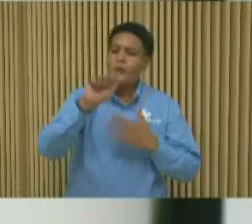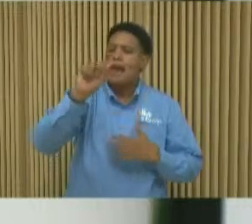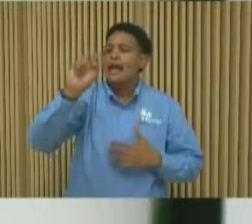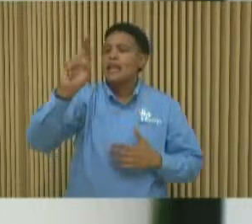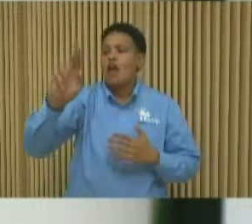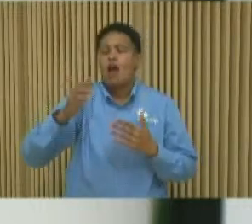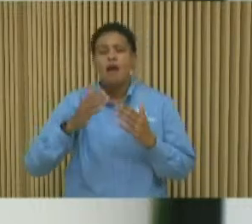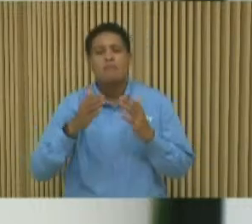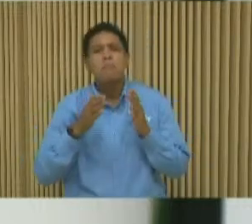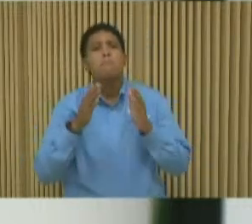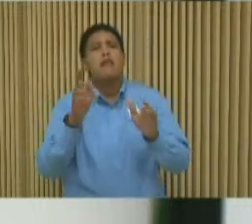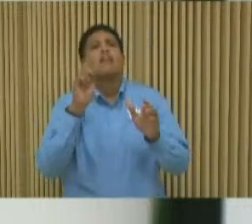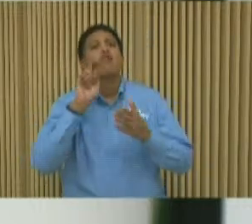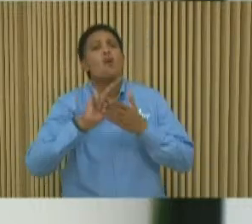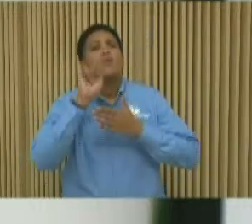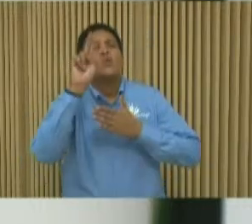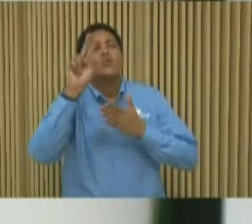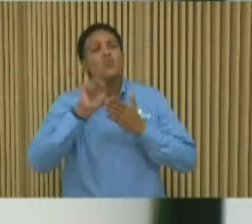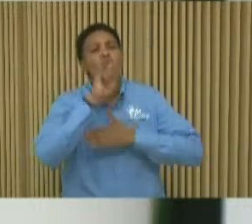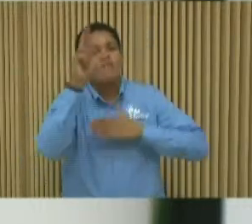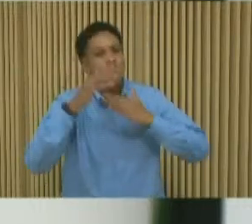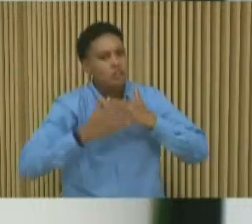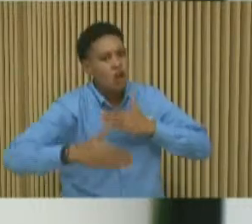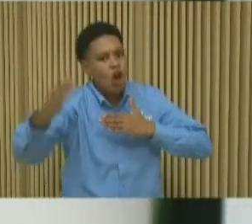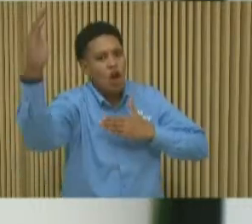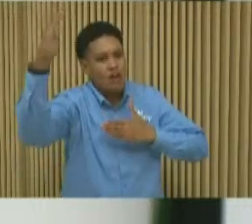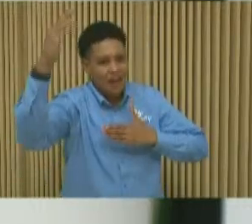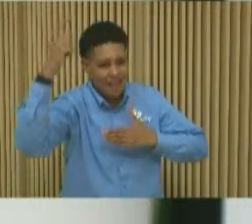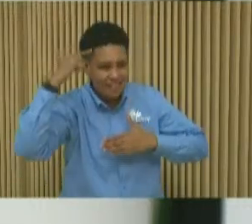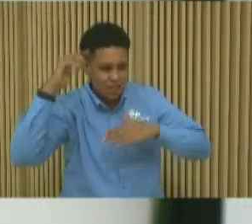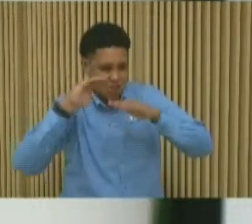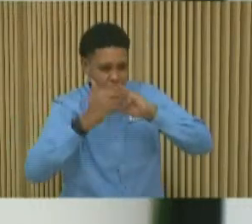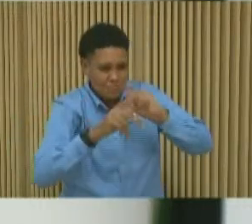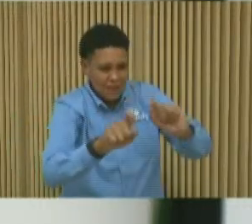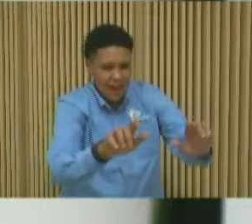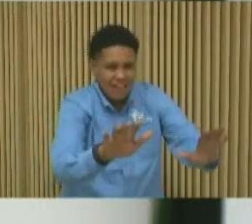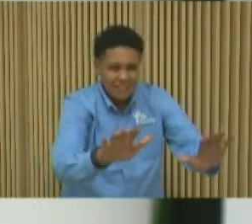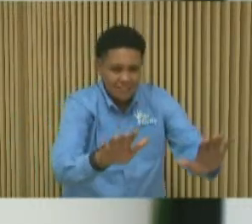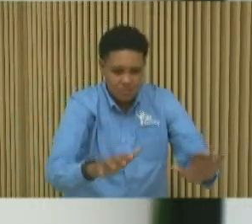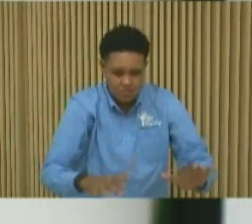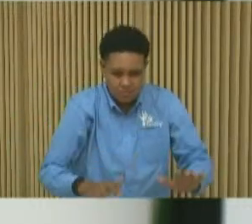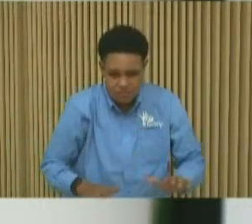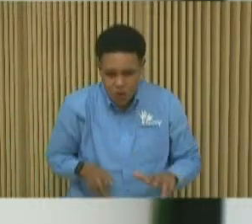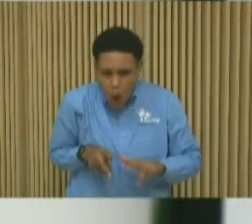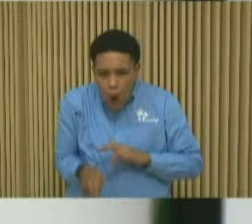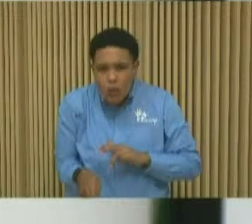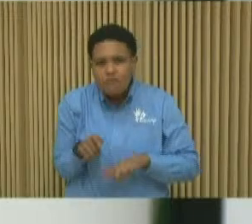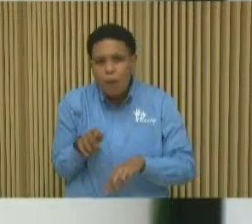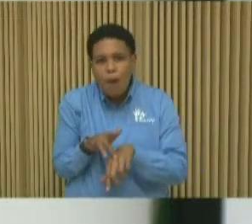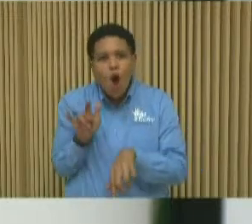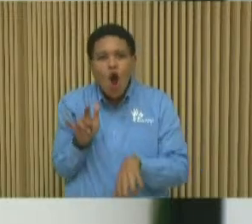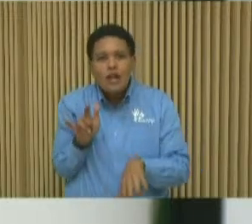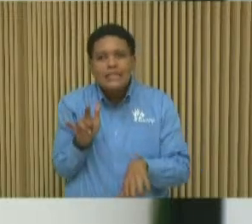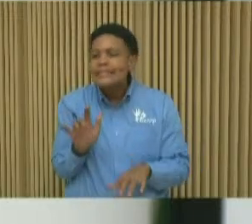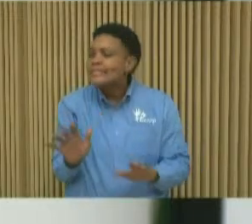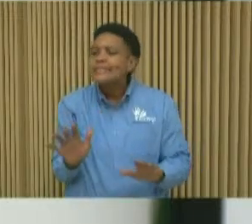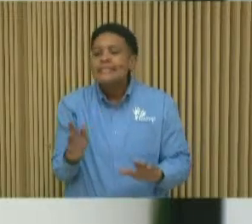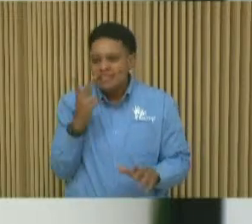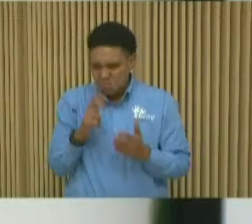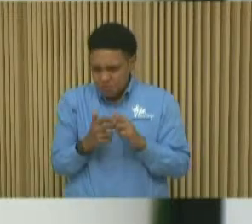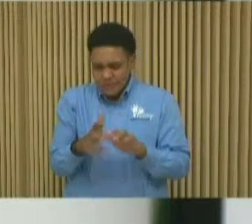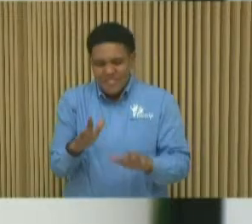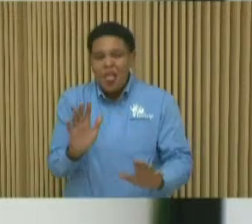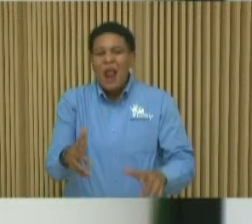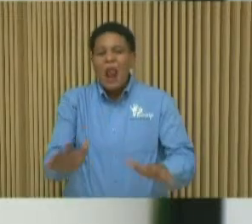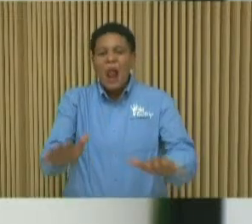university onwards, but I think that when they say that as Jamaicans, you have to nip it in the bud. I think that's what we are trying to do as well.